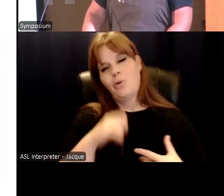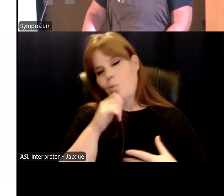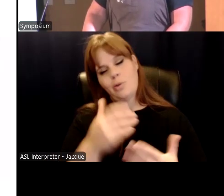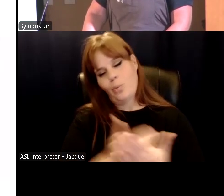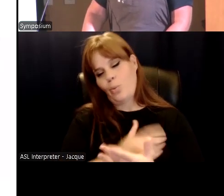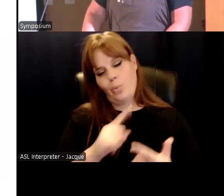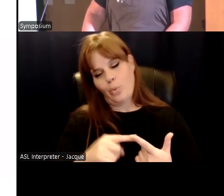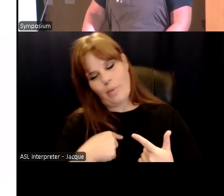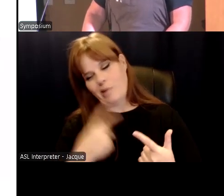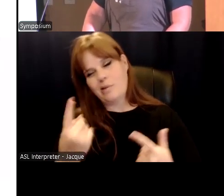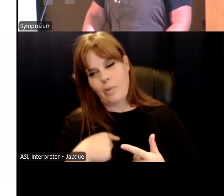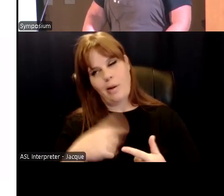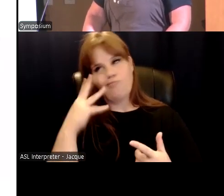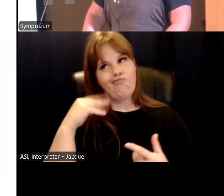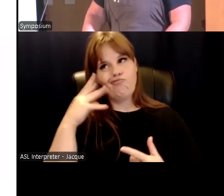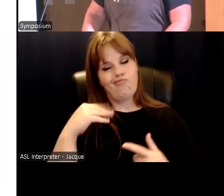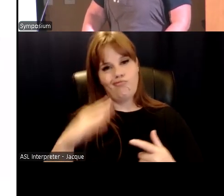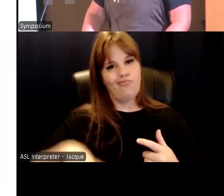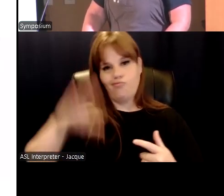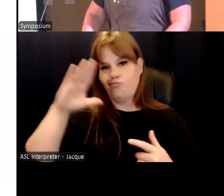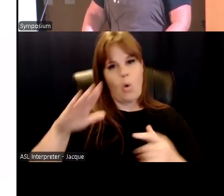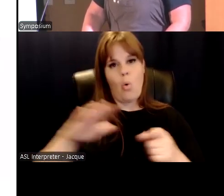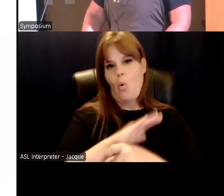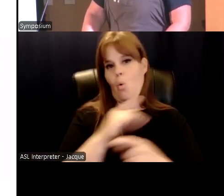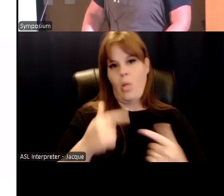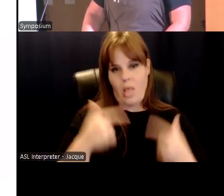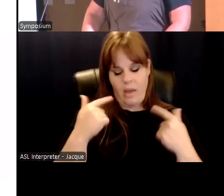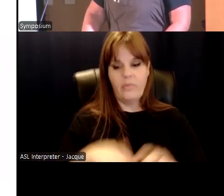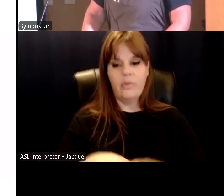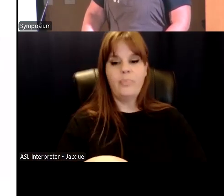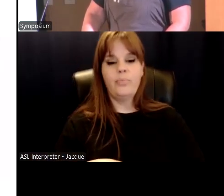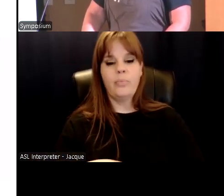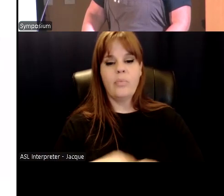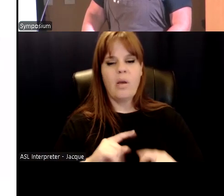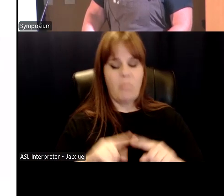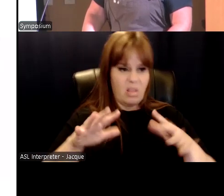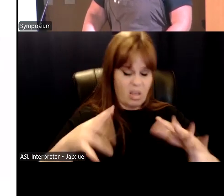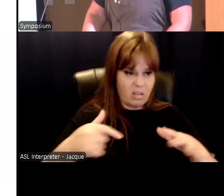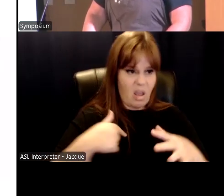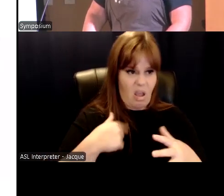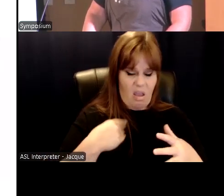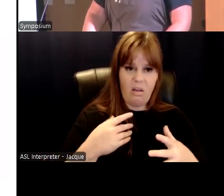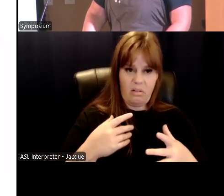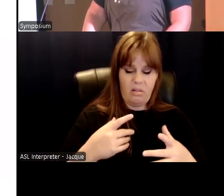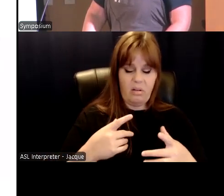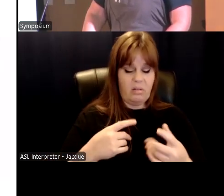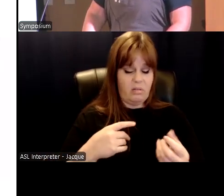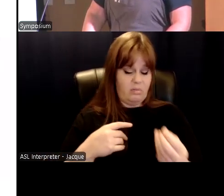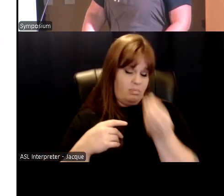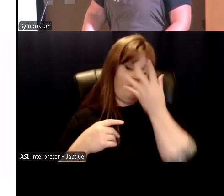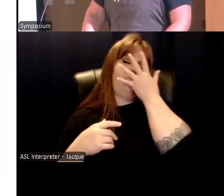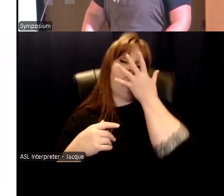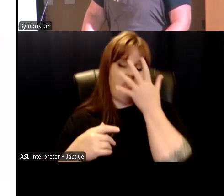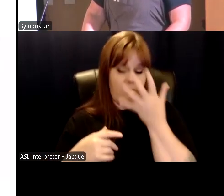I have lived with my entire life. But the kind of anxiety that I had came at me really